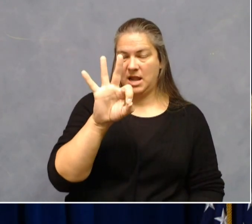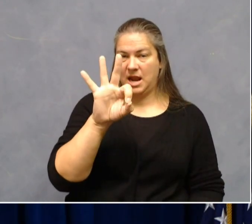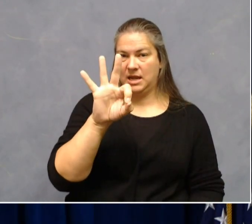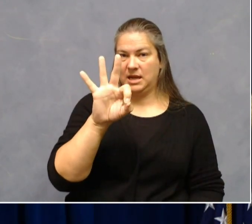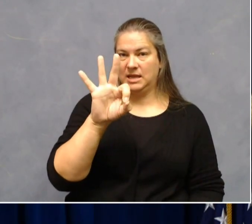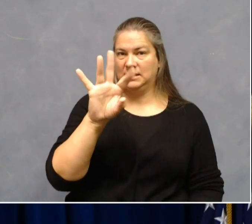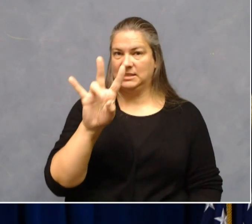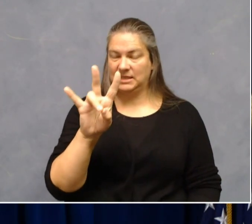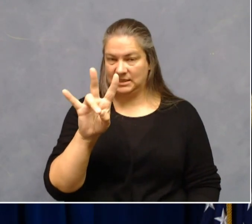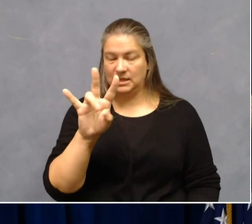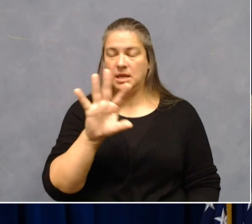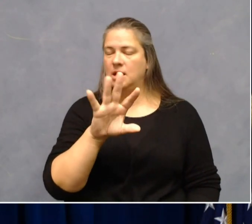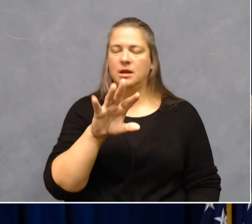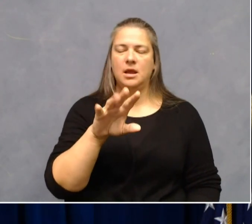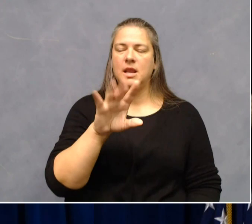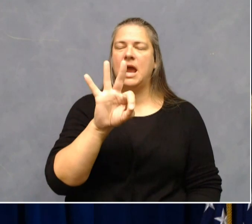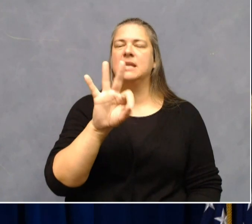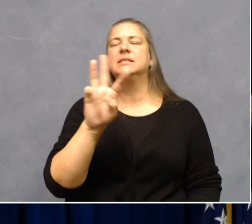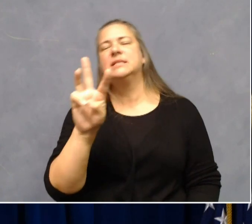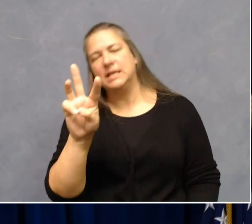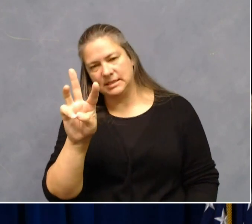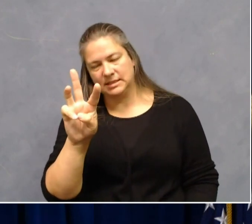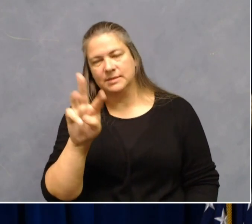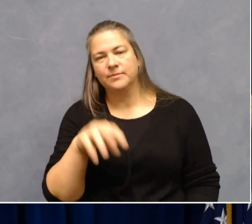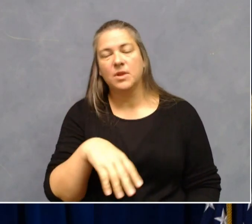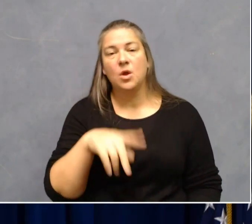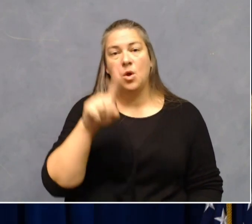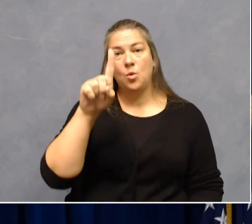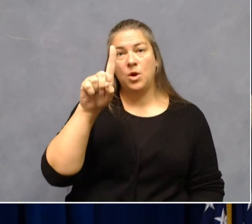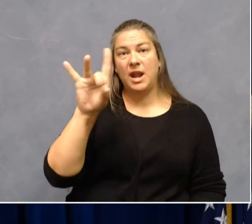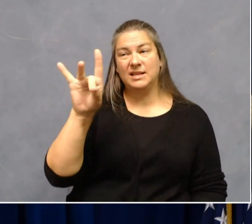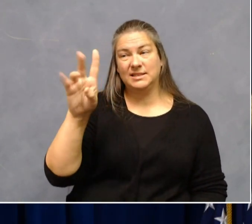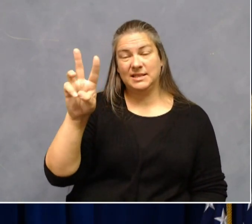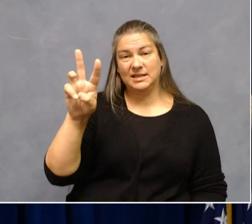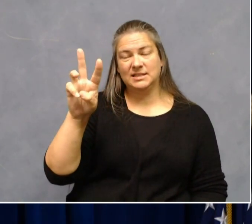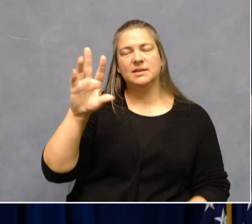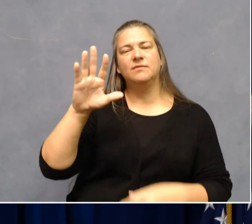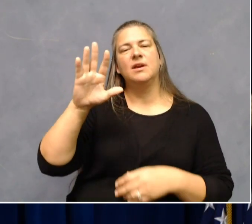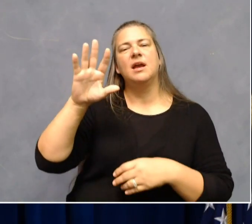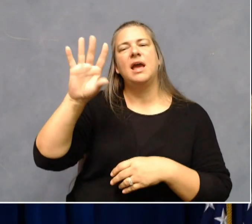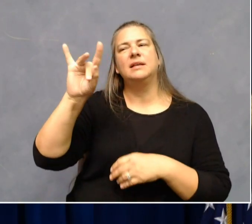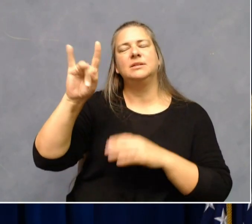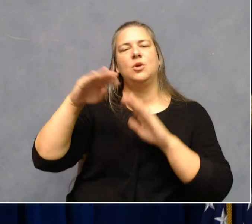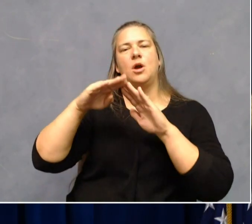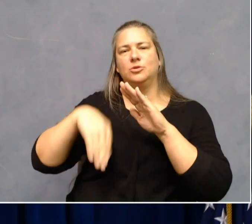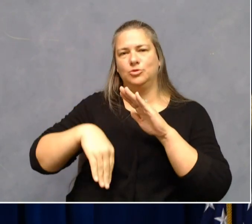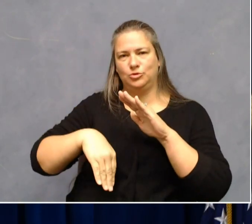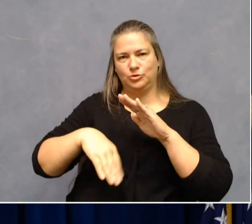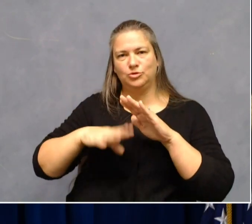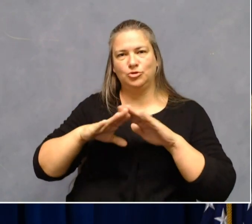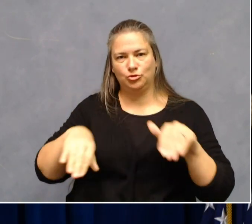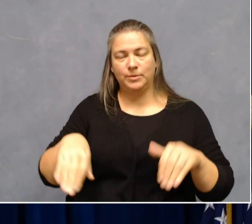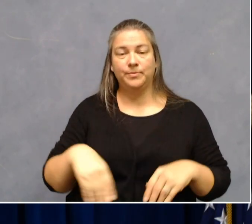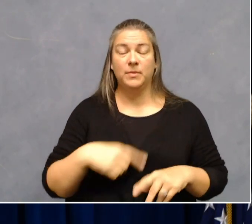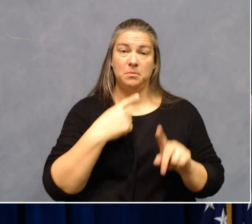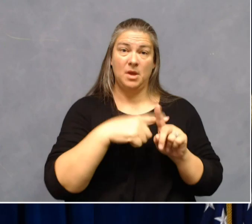90,996. 186 of today's cases are kids 18 years and younger. Our positivity rate